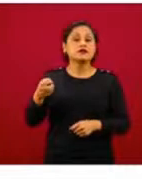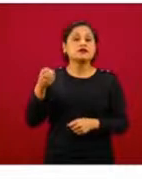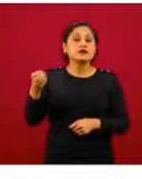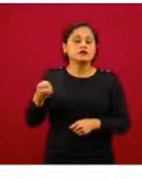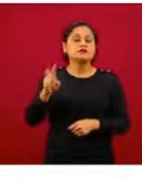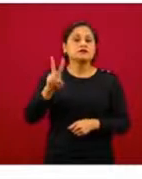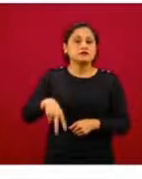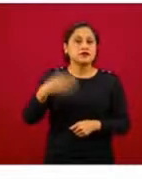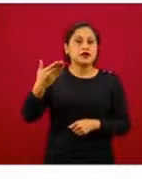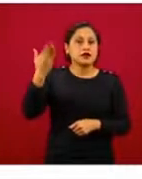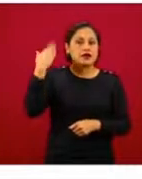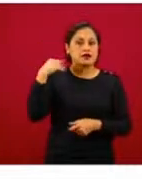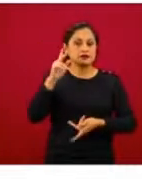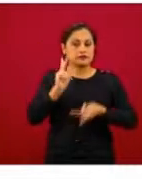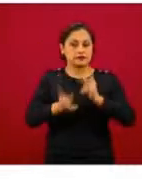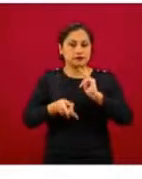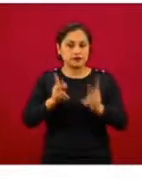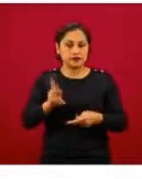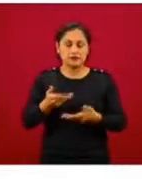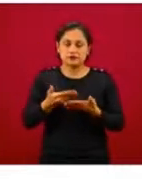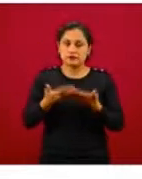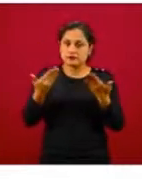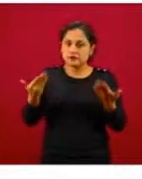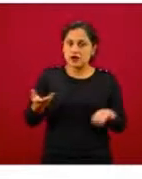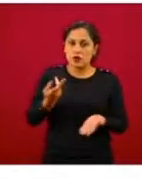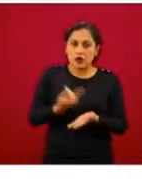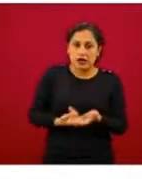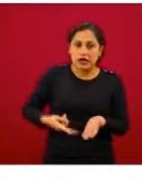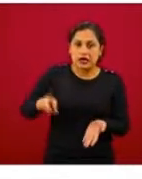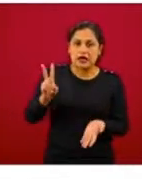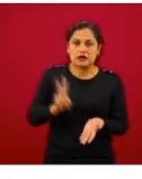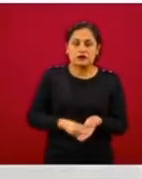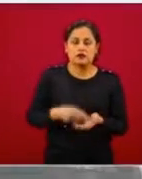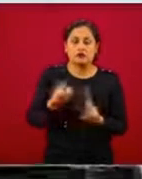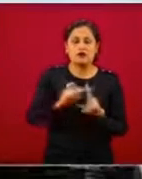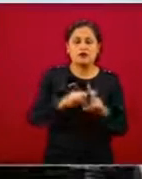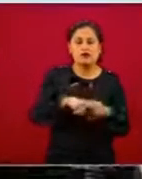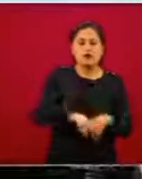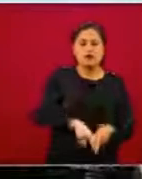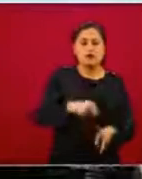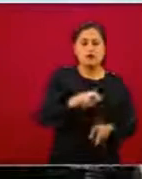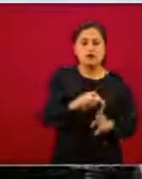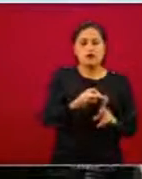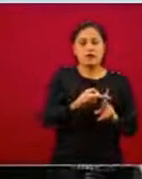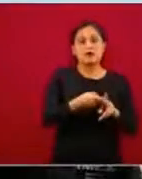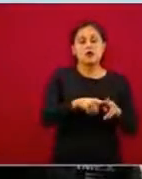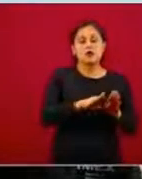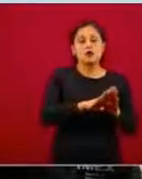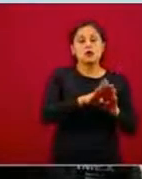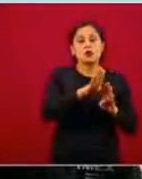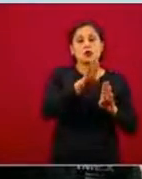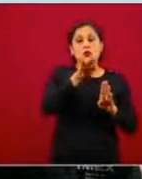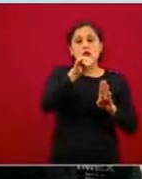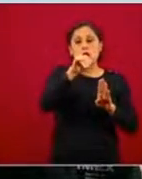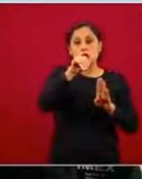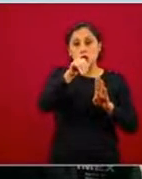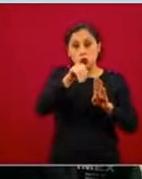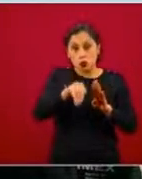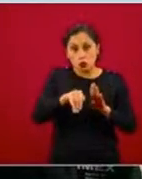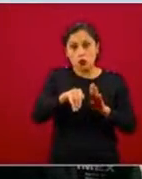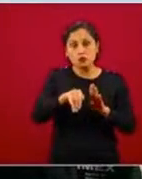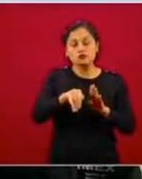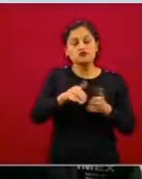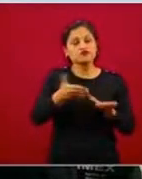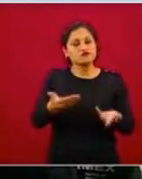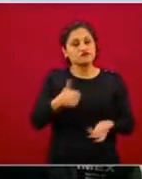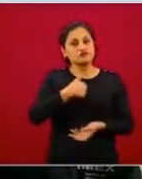we've teniendo un talked doble about Tabasco comportamiento recently epidémico. because Tuvo we've una seen they've primera had kind curva of que a ya se double encontraba en hit descenso by y the epidemic. desafortunadamente